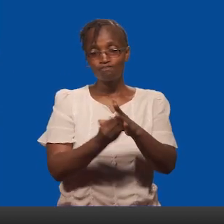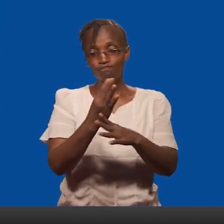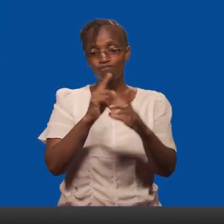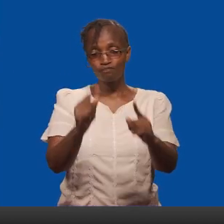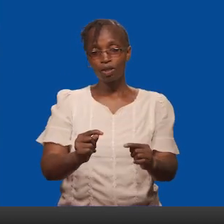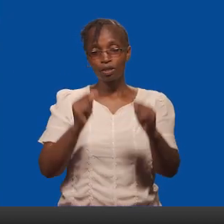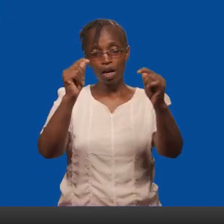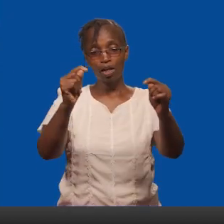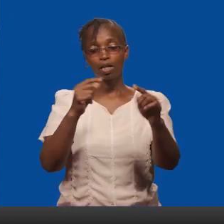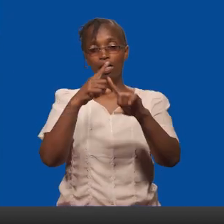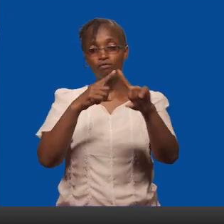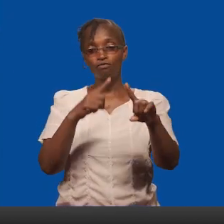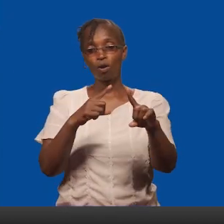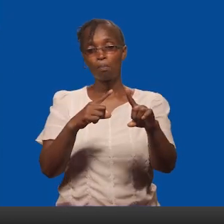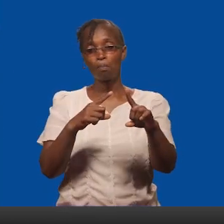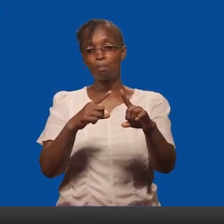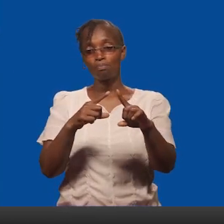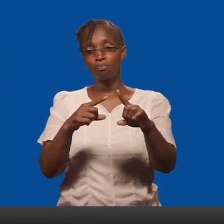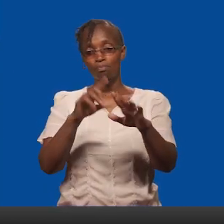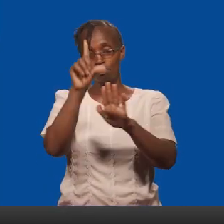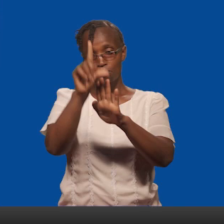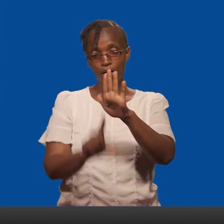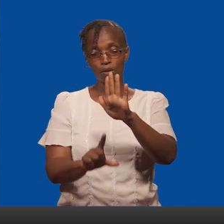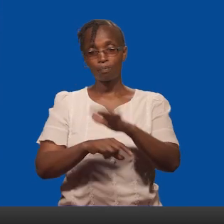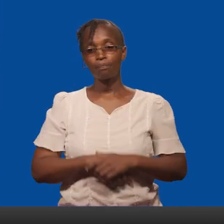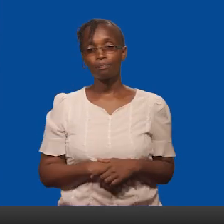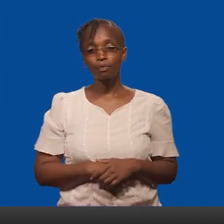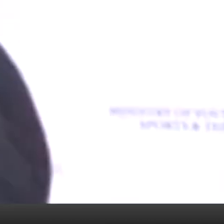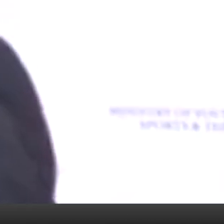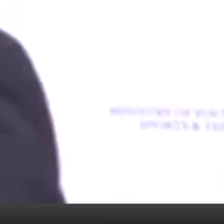the grassroots and to grow talent from the very bottom.